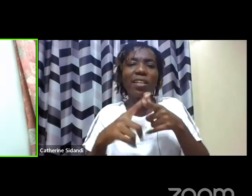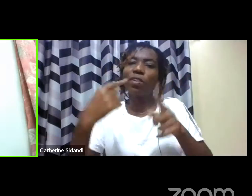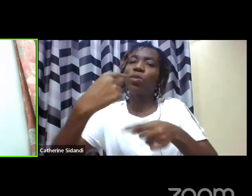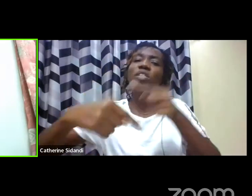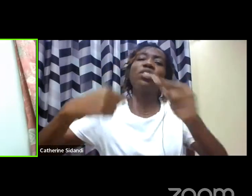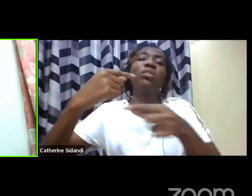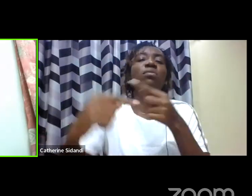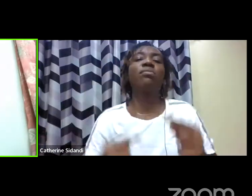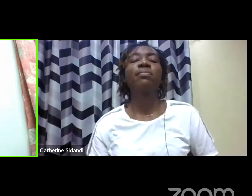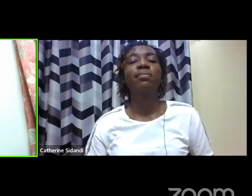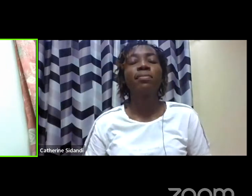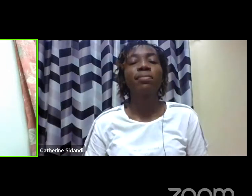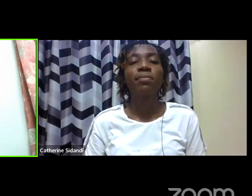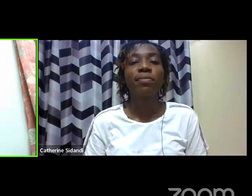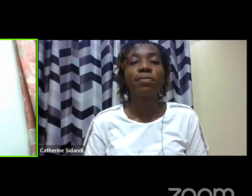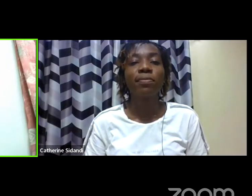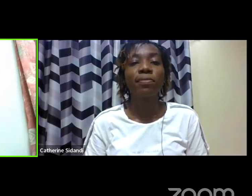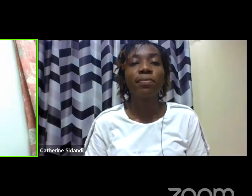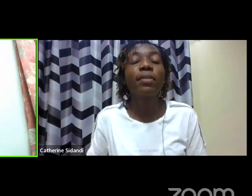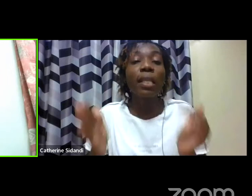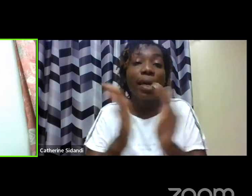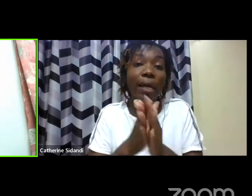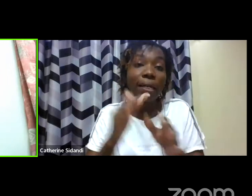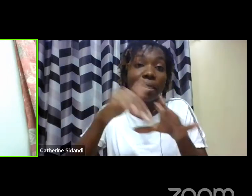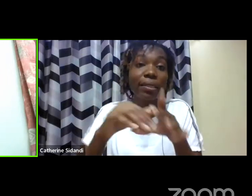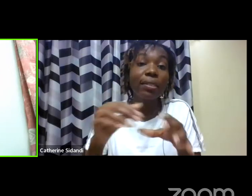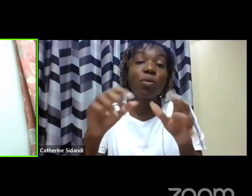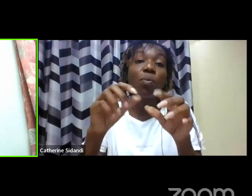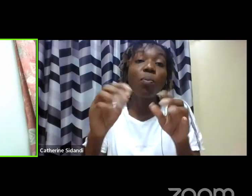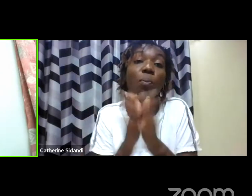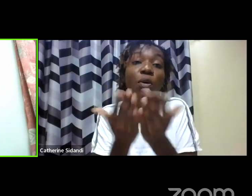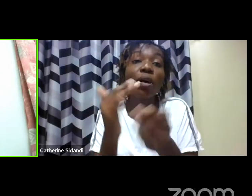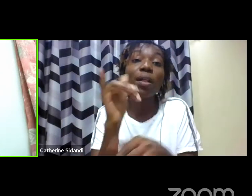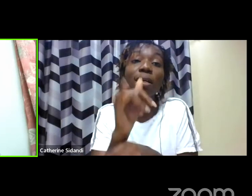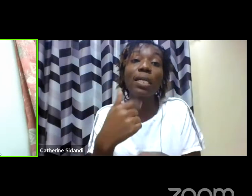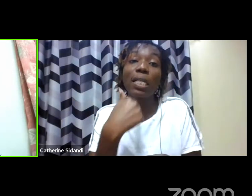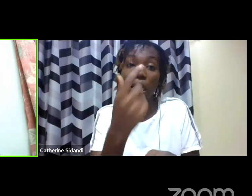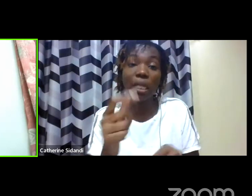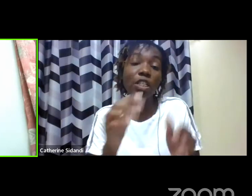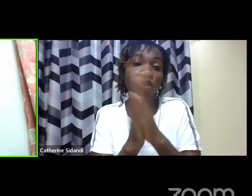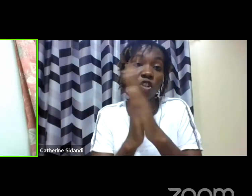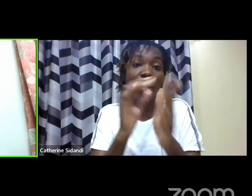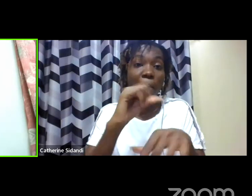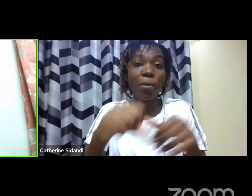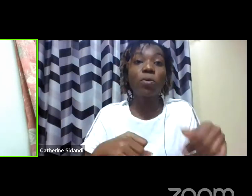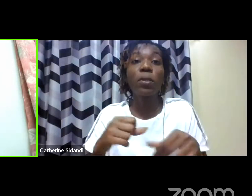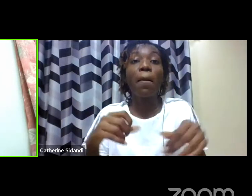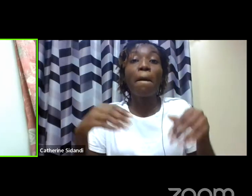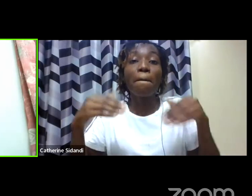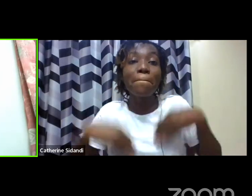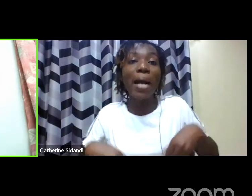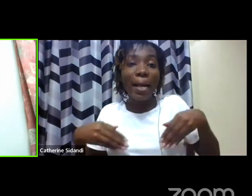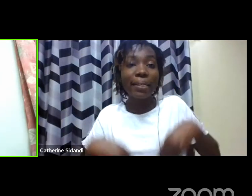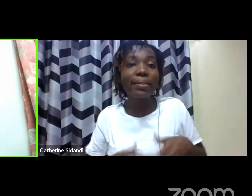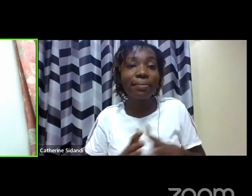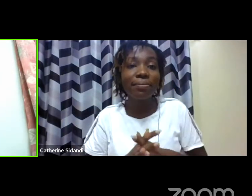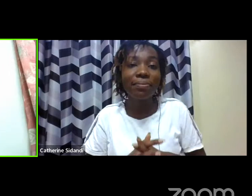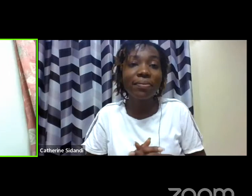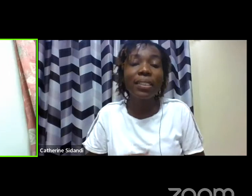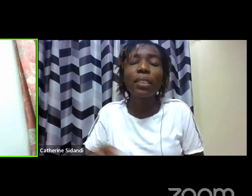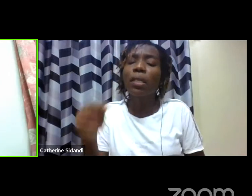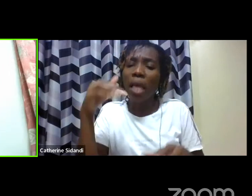Yeah. And in that book, it tells the story about monkeys that they were put in a